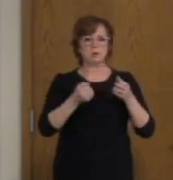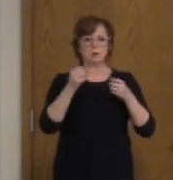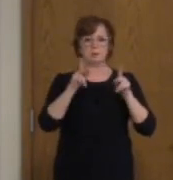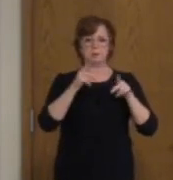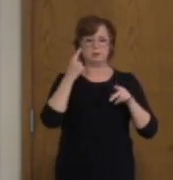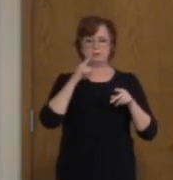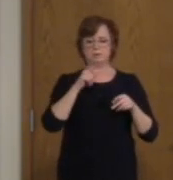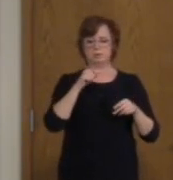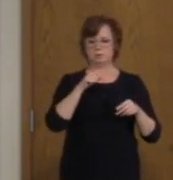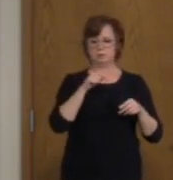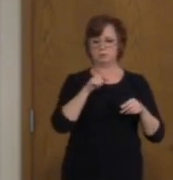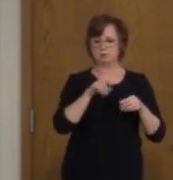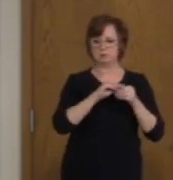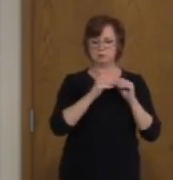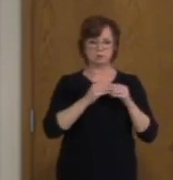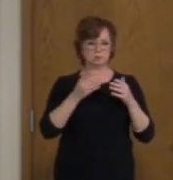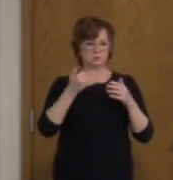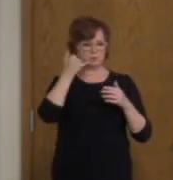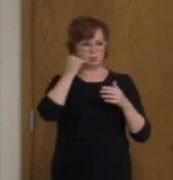We'll take a question on the phone.